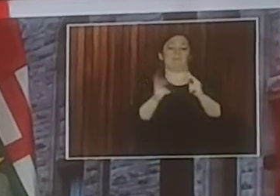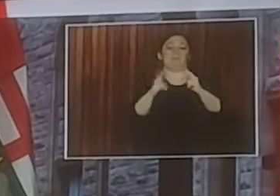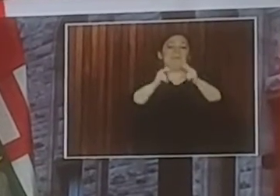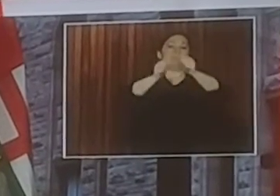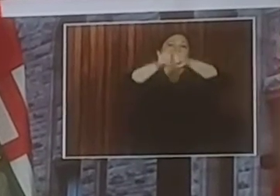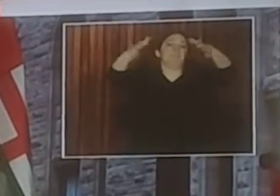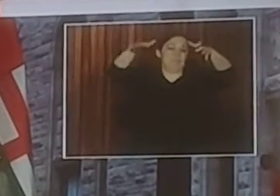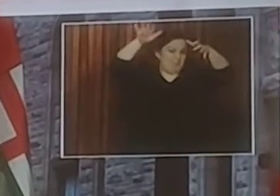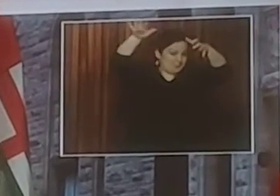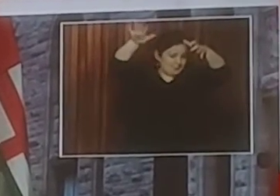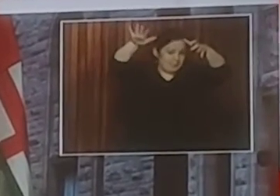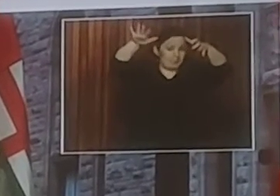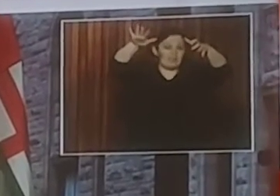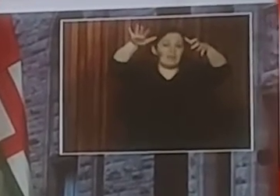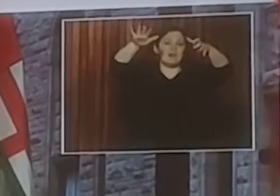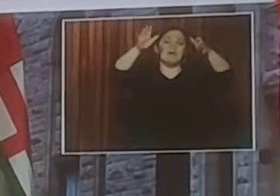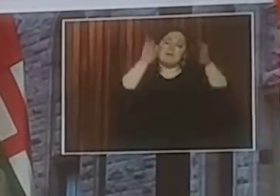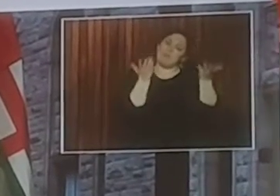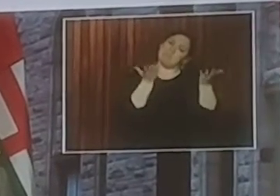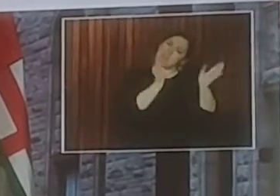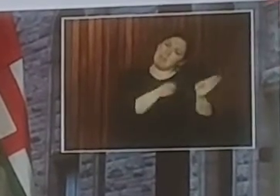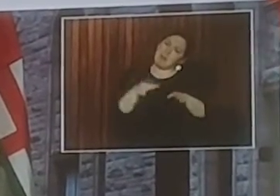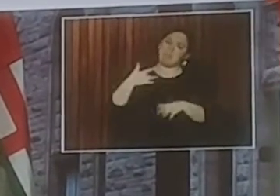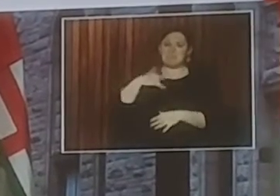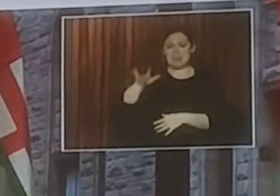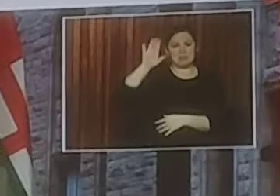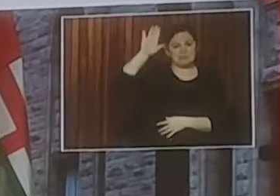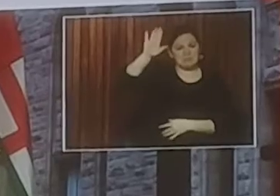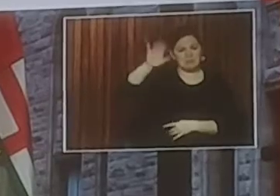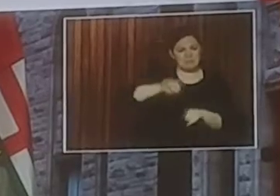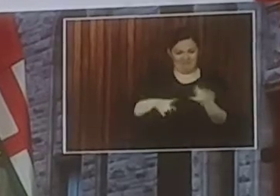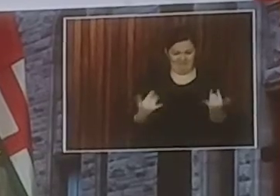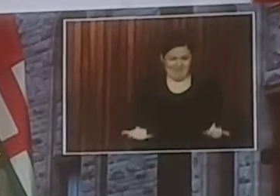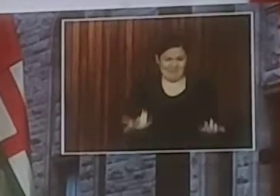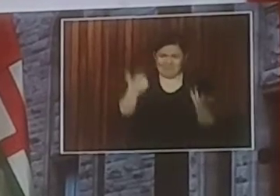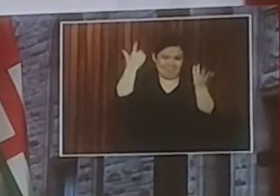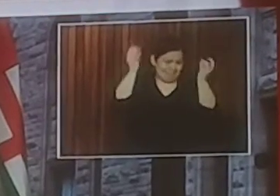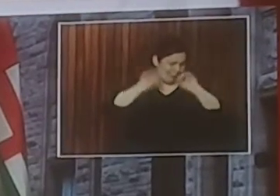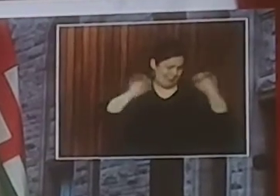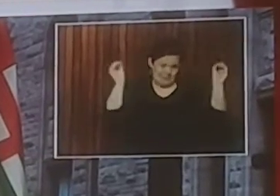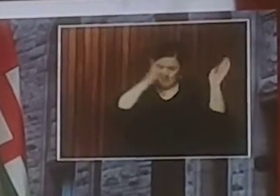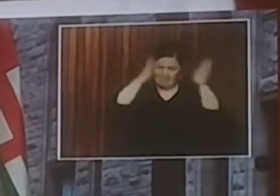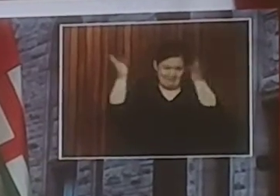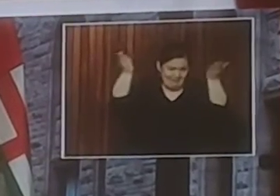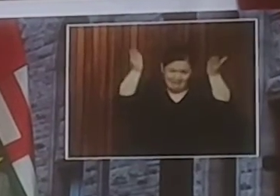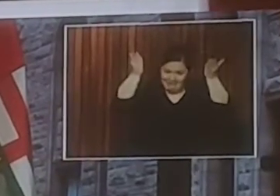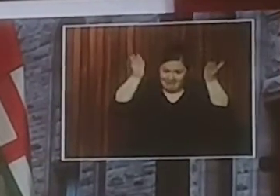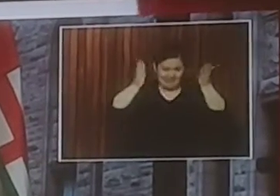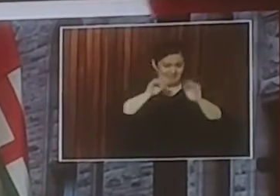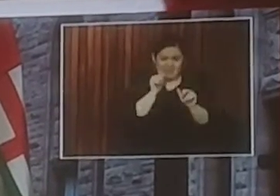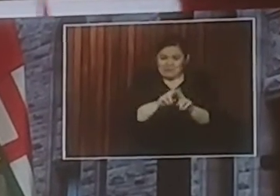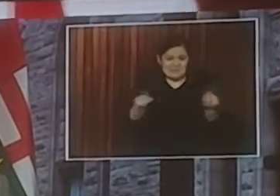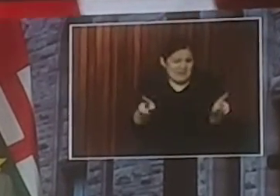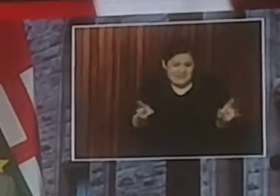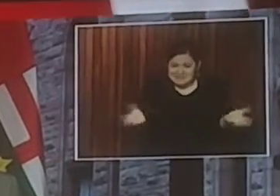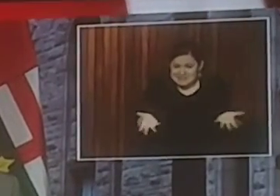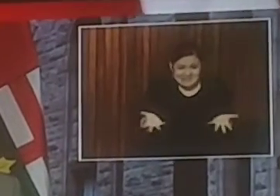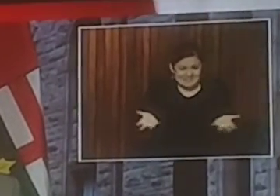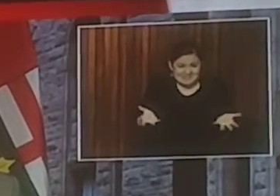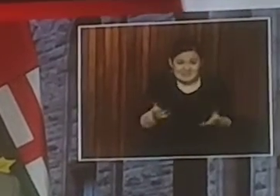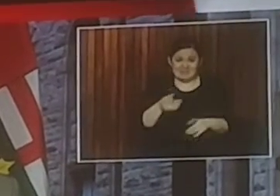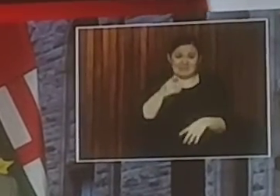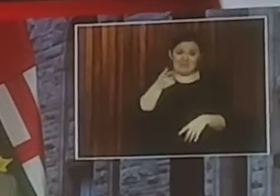you don't have, if you're going up for an extended time, you don't have access to your regular family physician or your specialist if you have complicated health